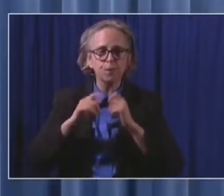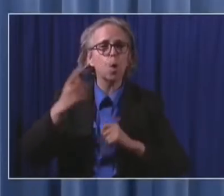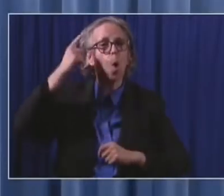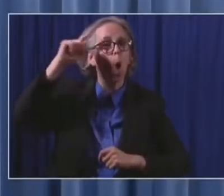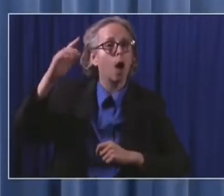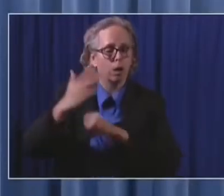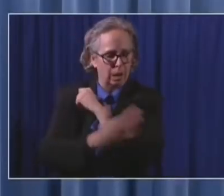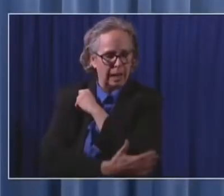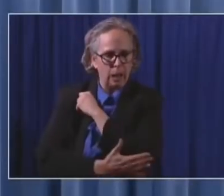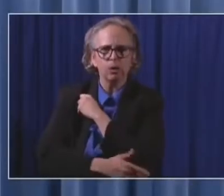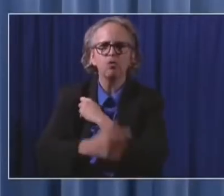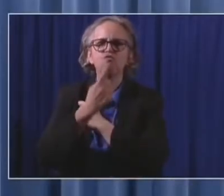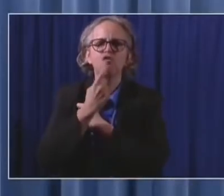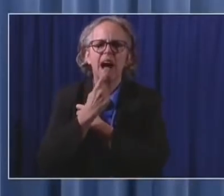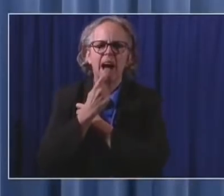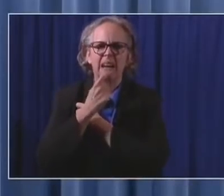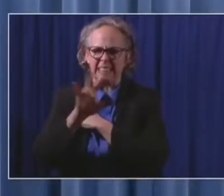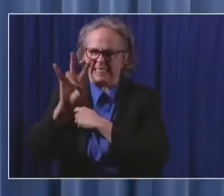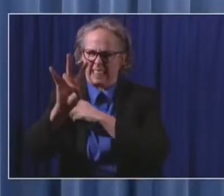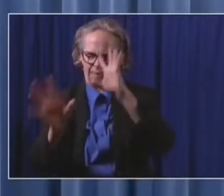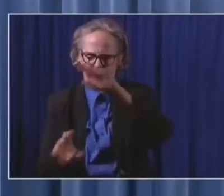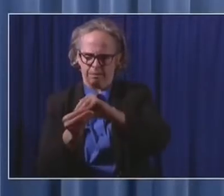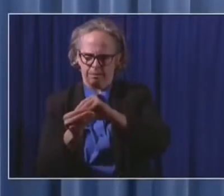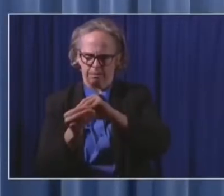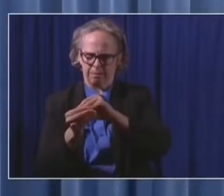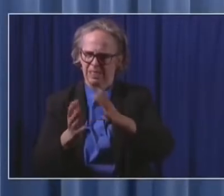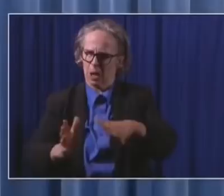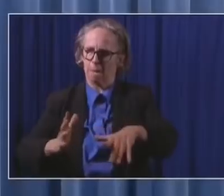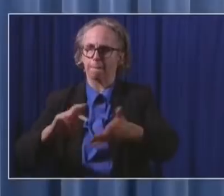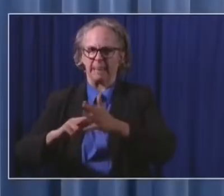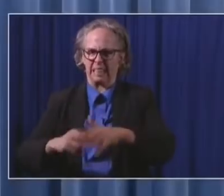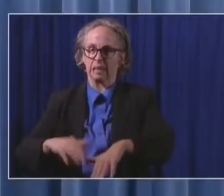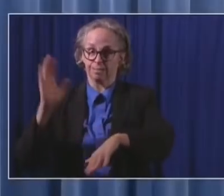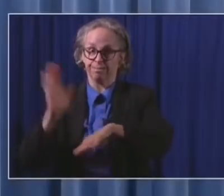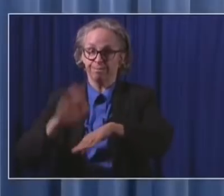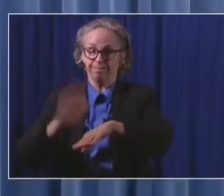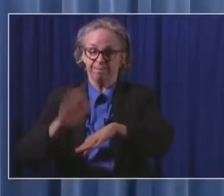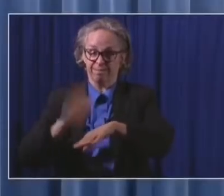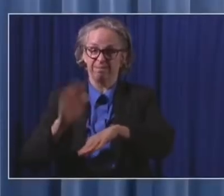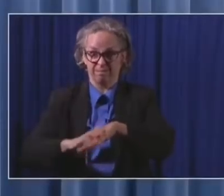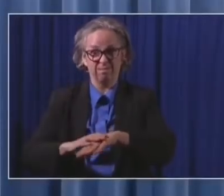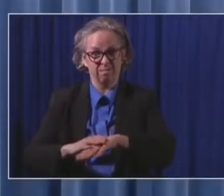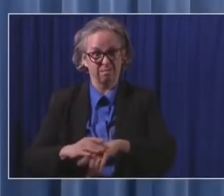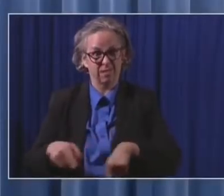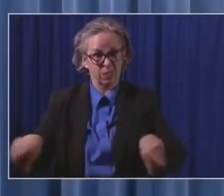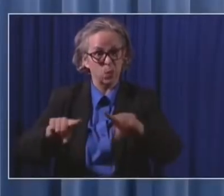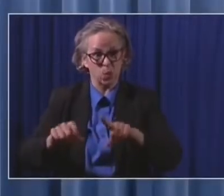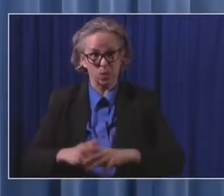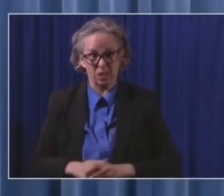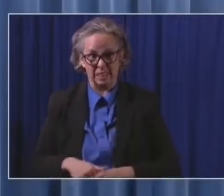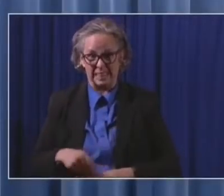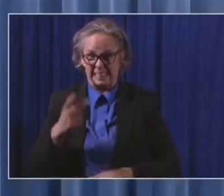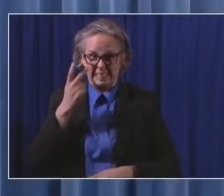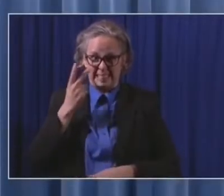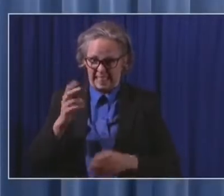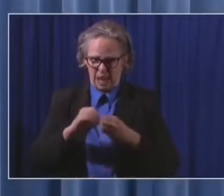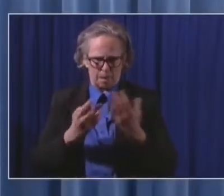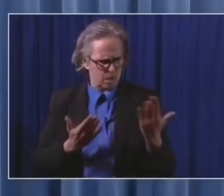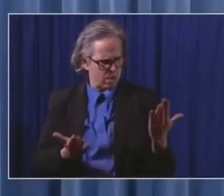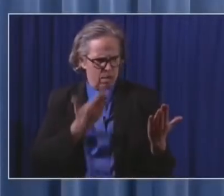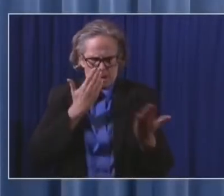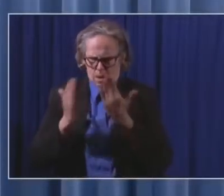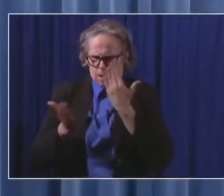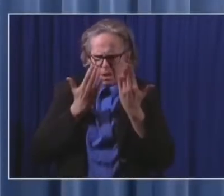order requiring people to wear a mask in those 7 red counties should be a real